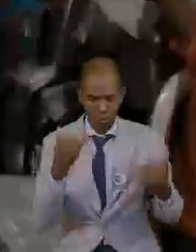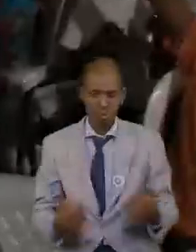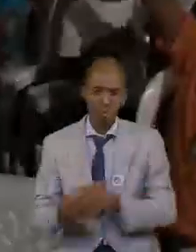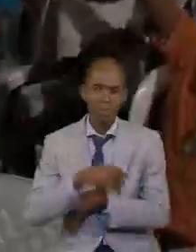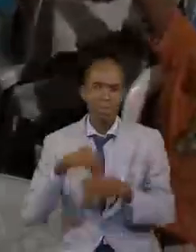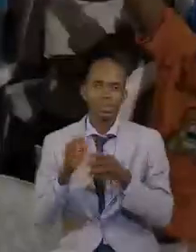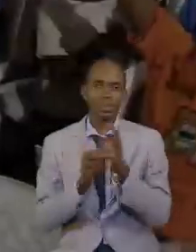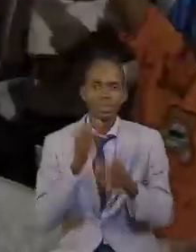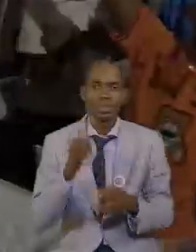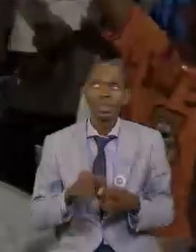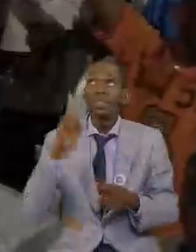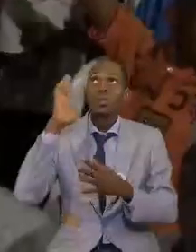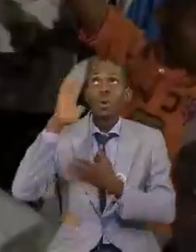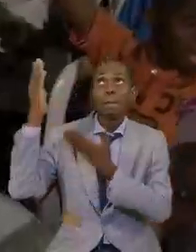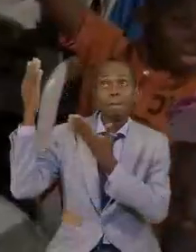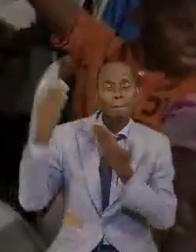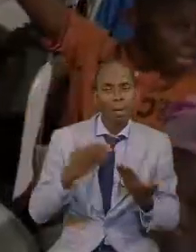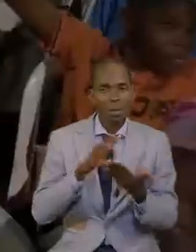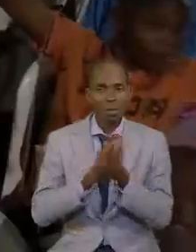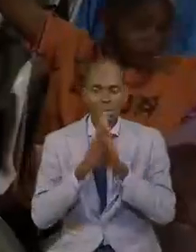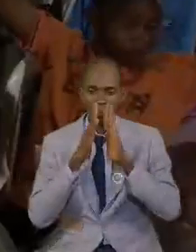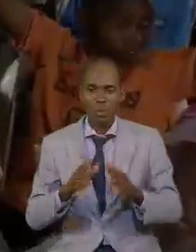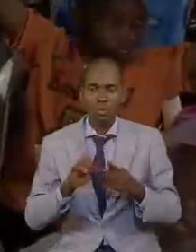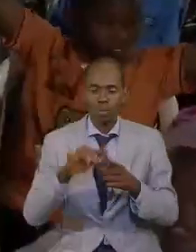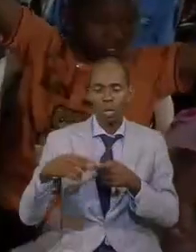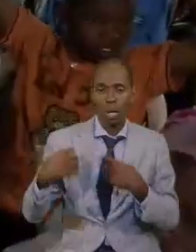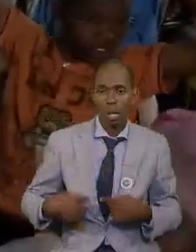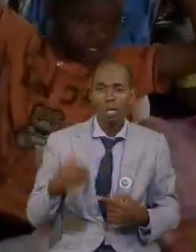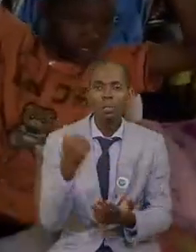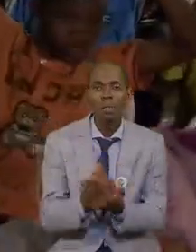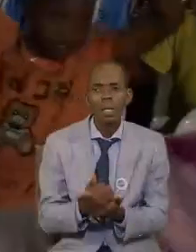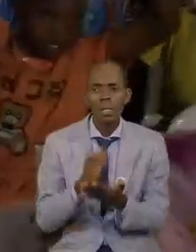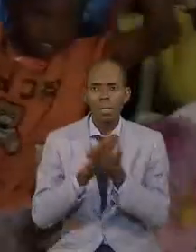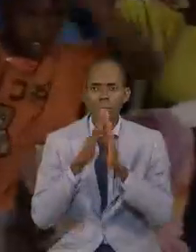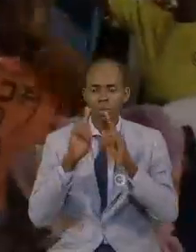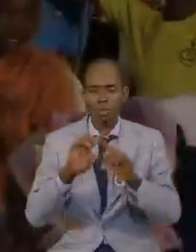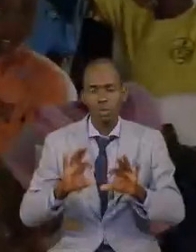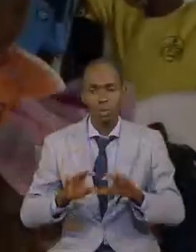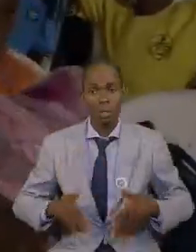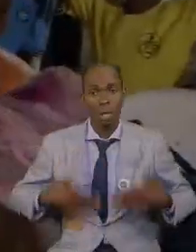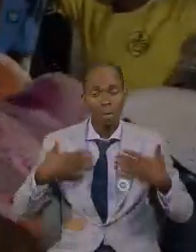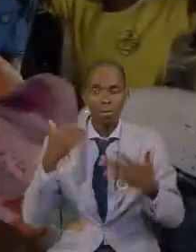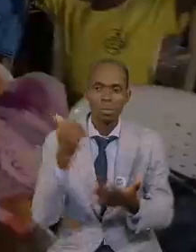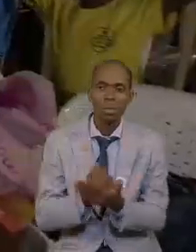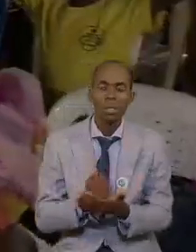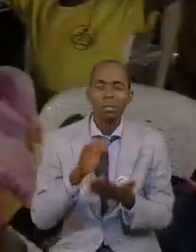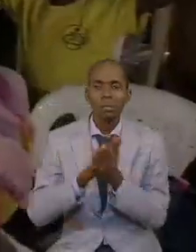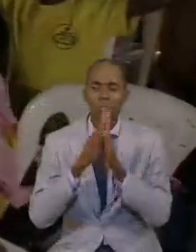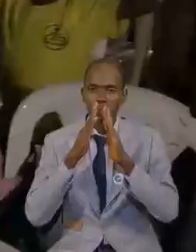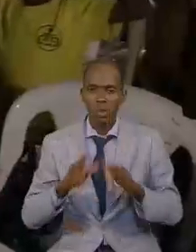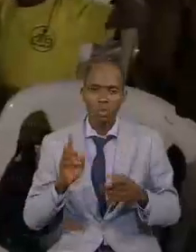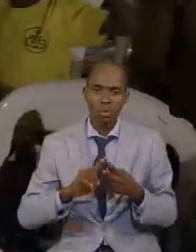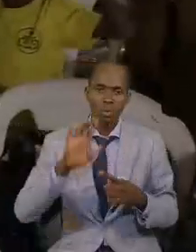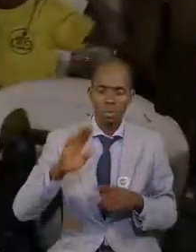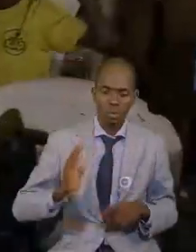It'll bring peace in your heart, peace in your life, peace in your soul,